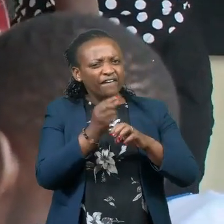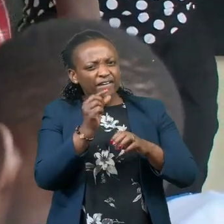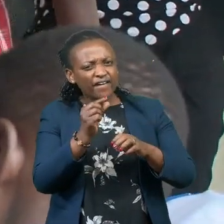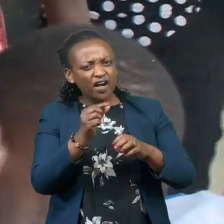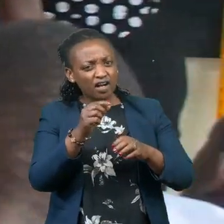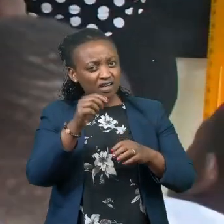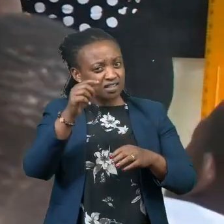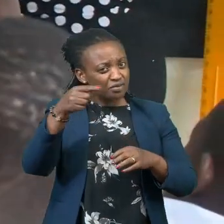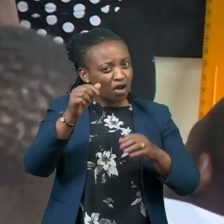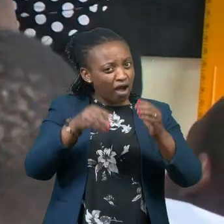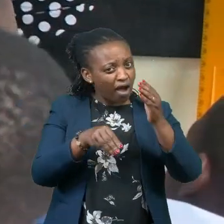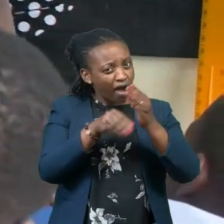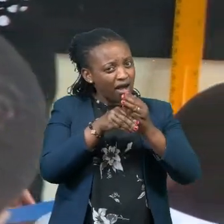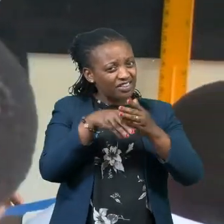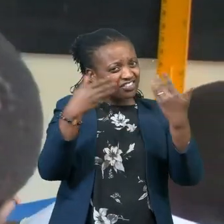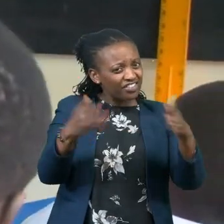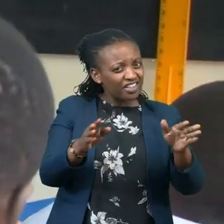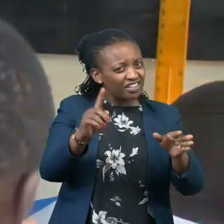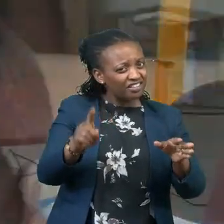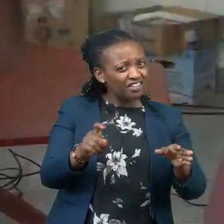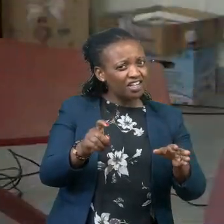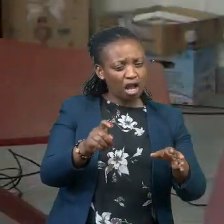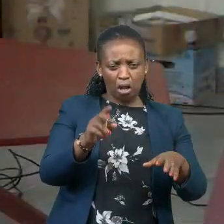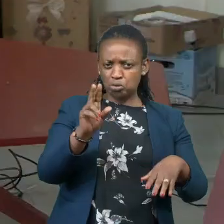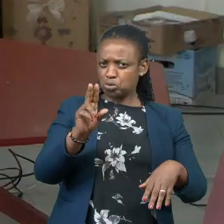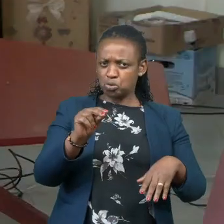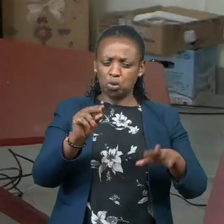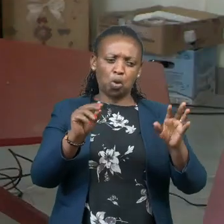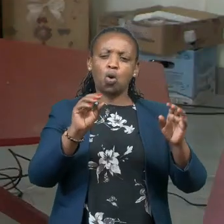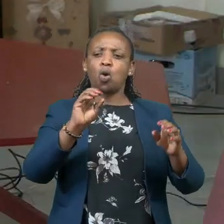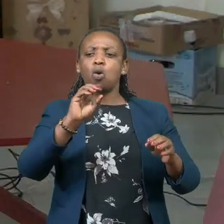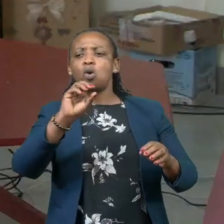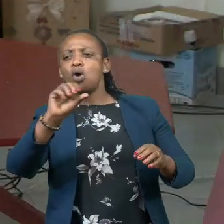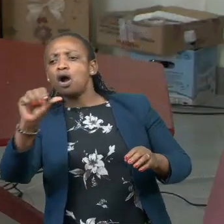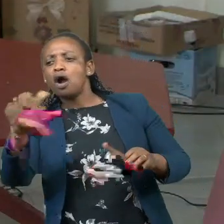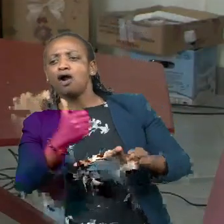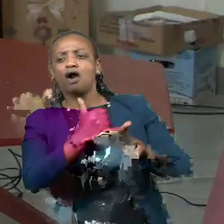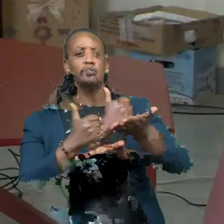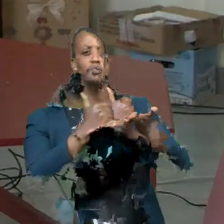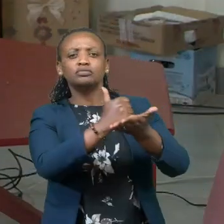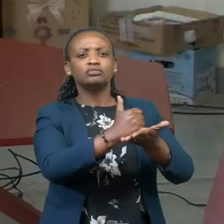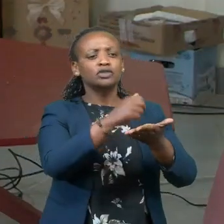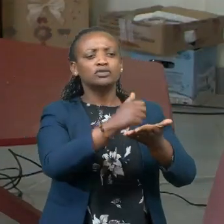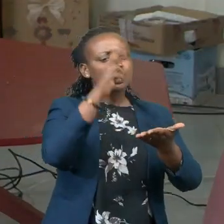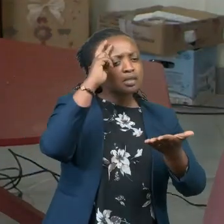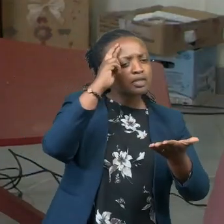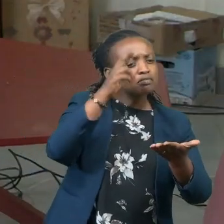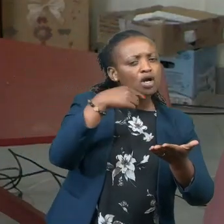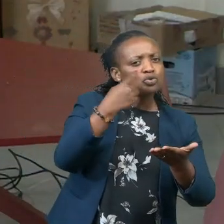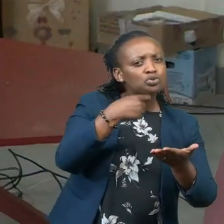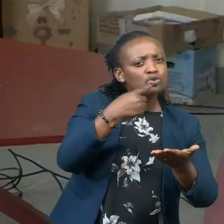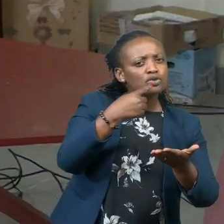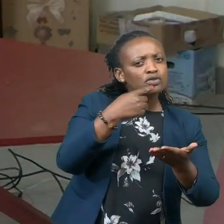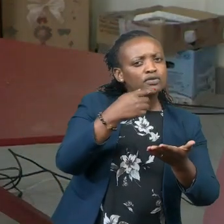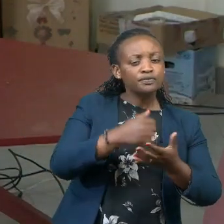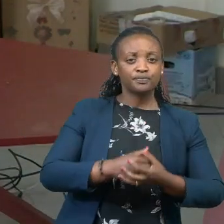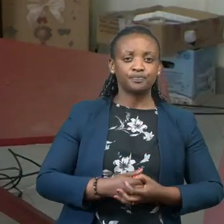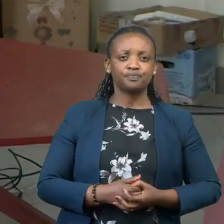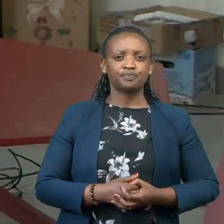Was gravels? Did they add gravels? Okay, someone to help her.